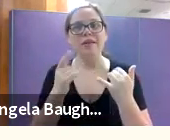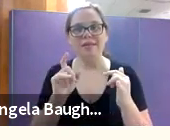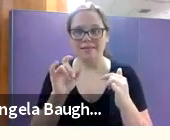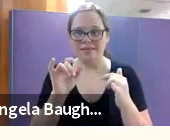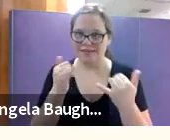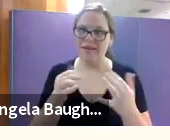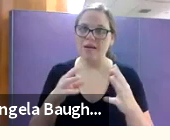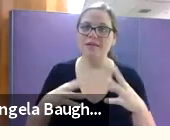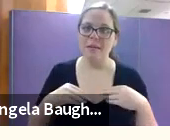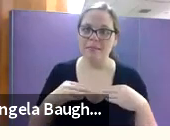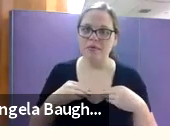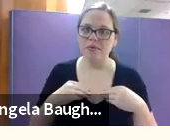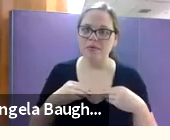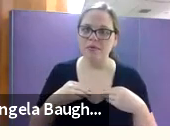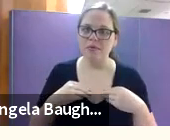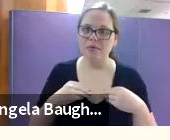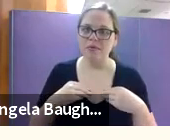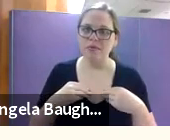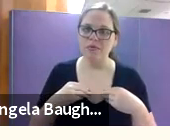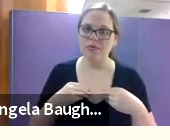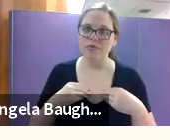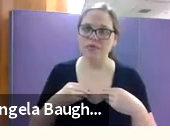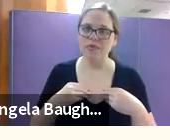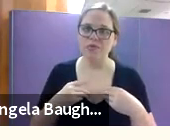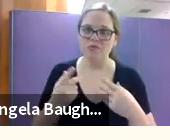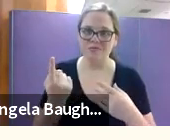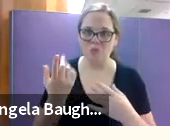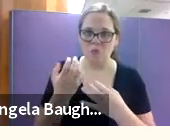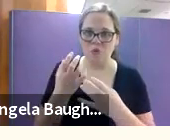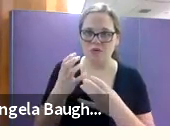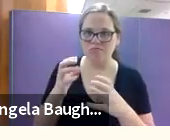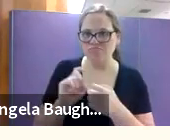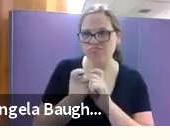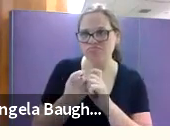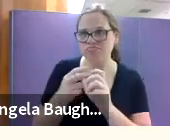acceptable. Is there anything that we want to do about that item?